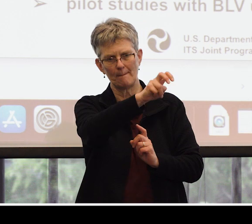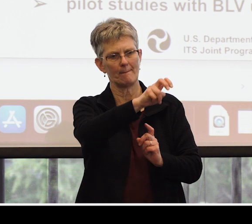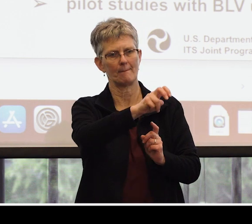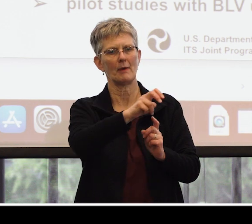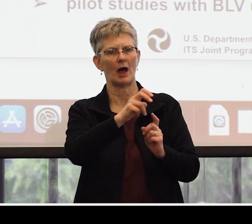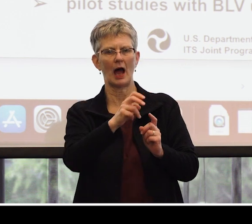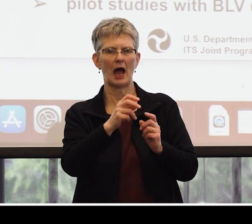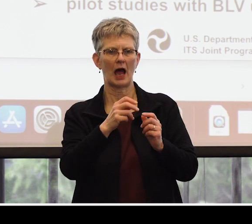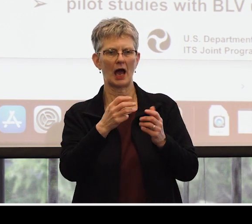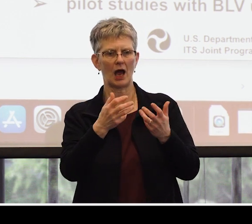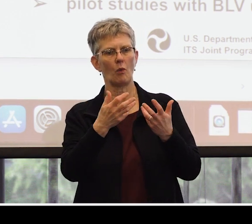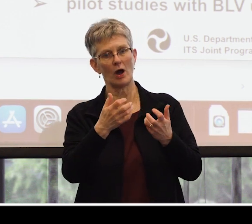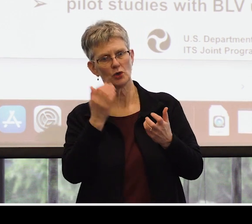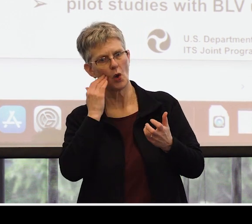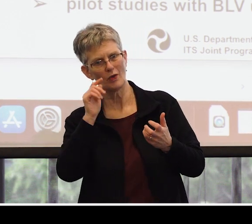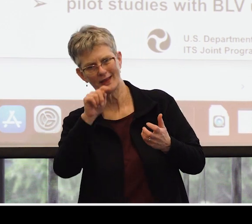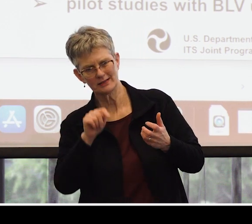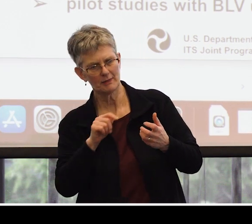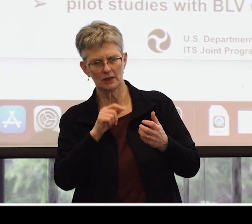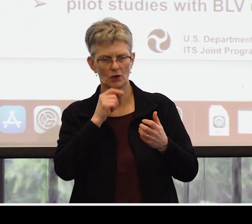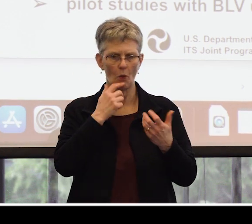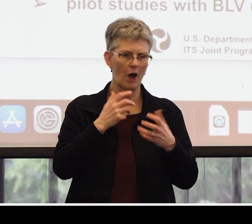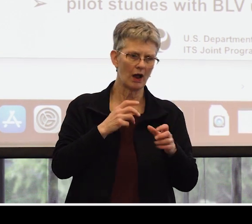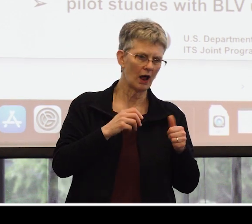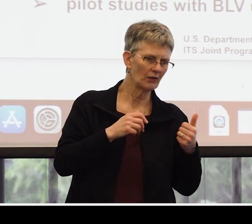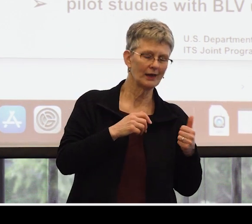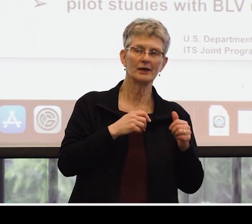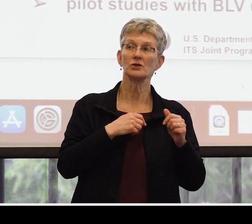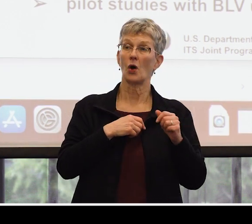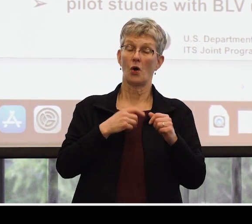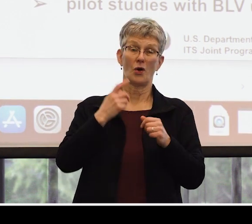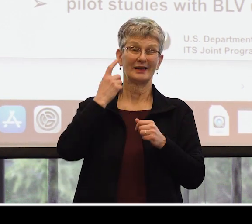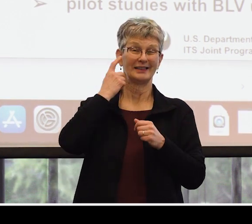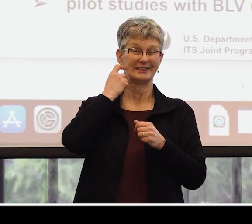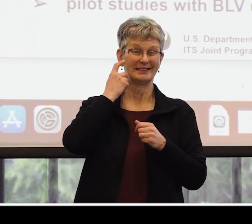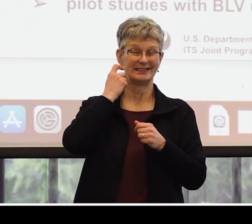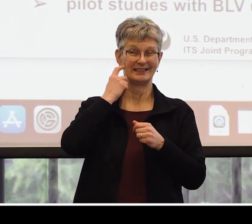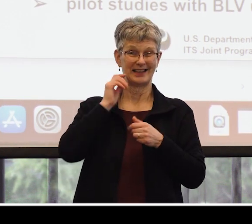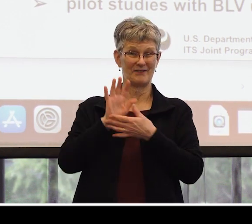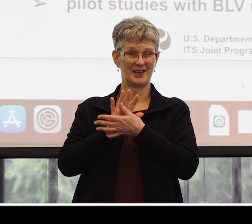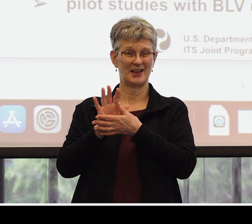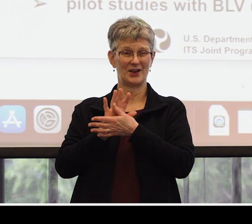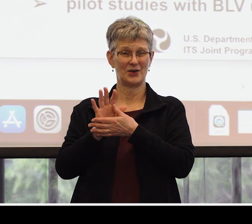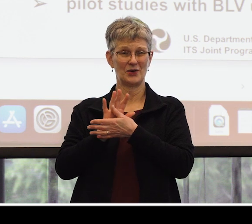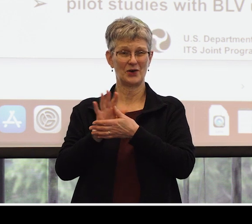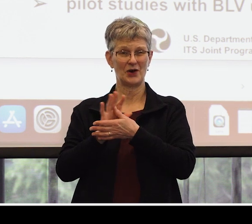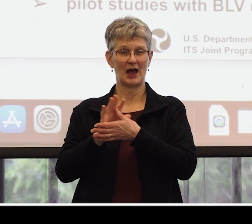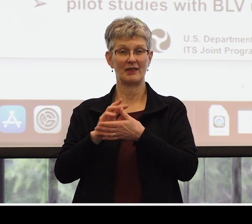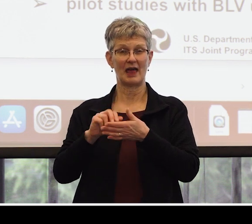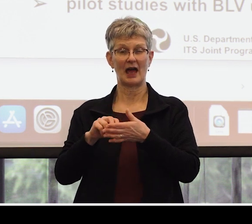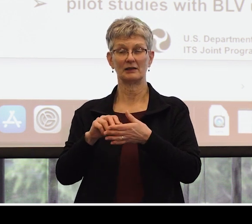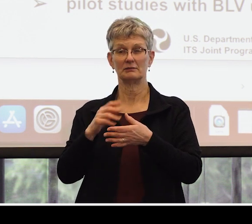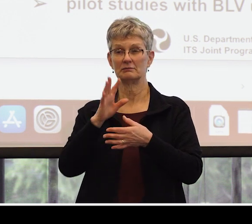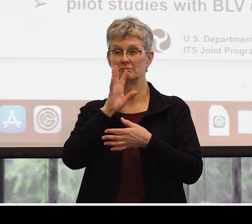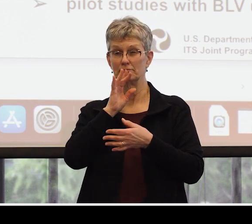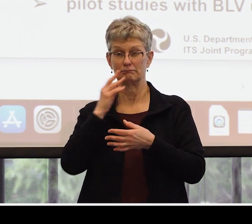So currently, all everything you heard on the video are alerts.